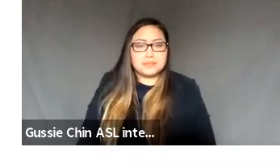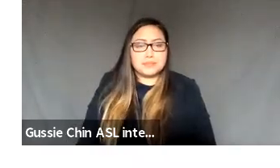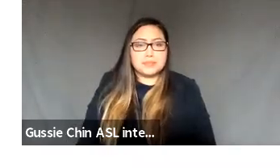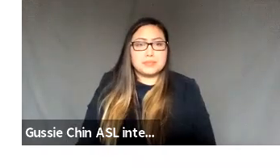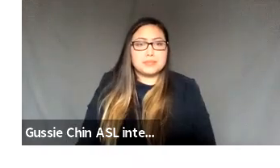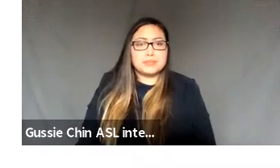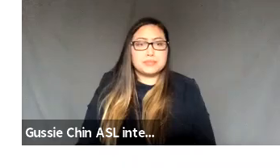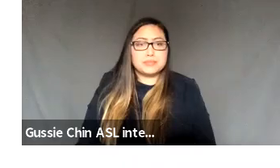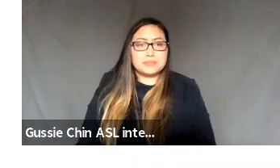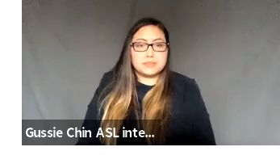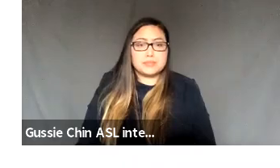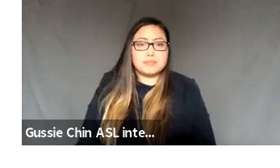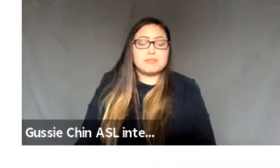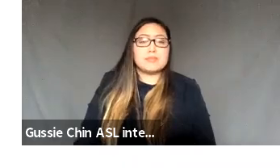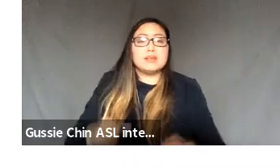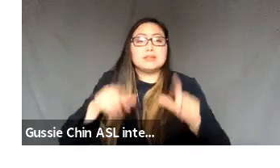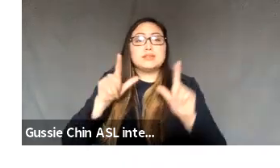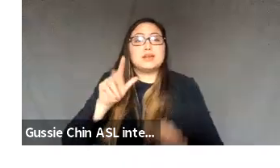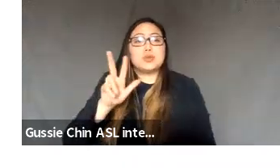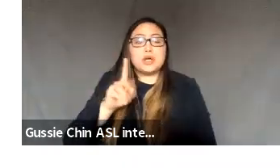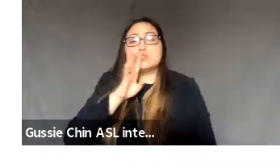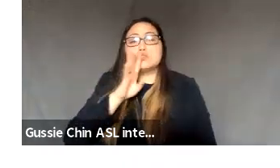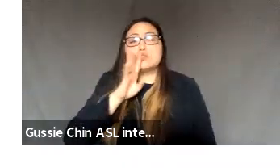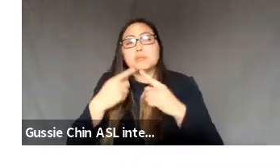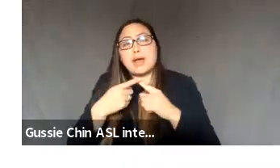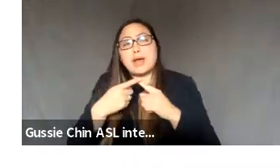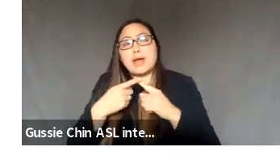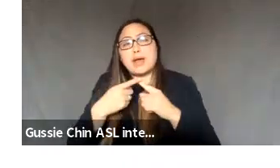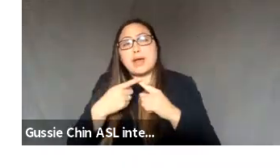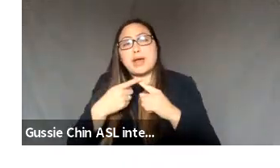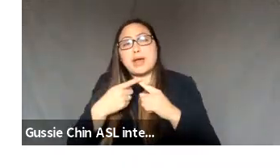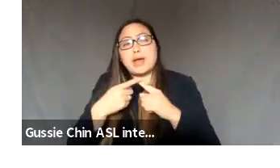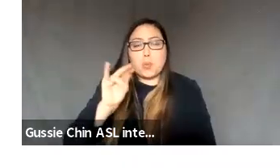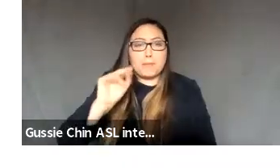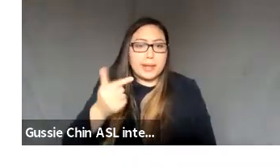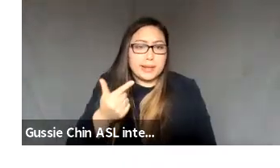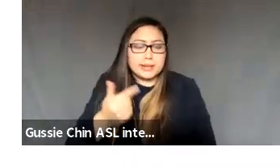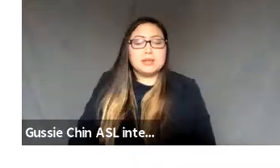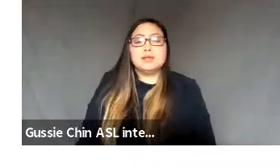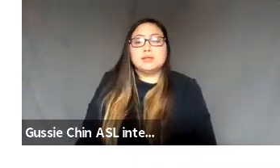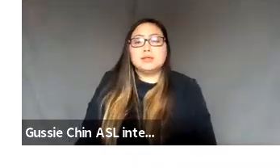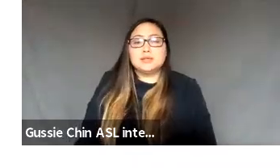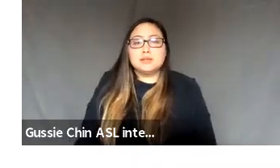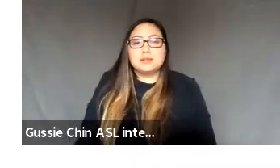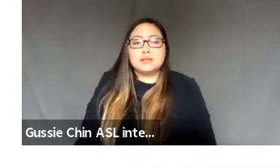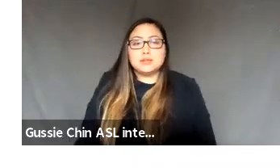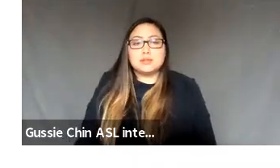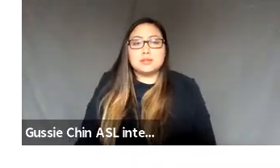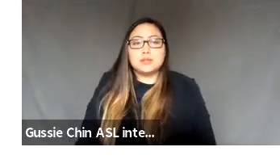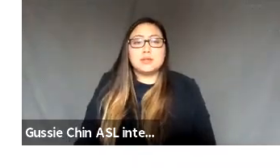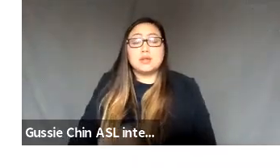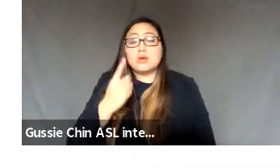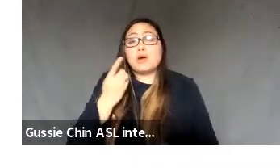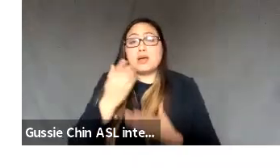Slide 31 moves into some more of the scoping. And one thing that's can be a make or break for a lot of people is